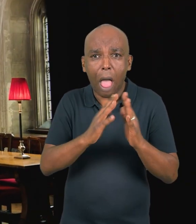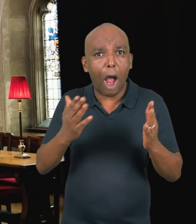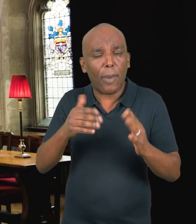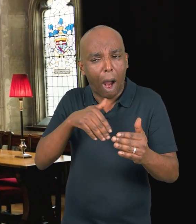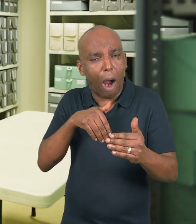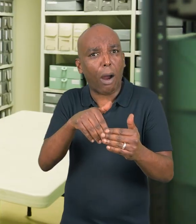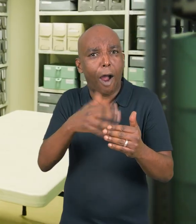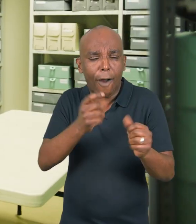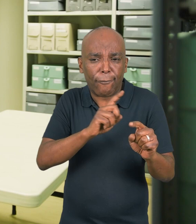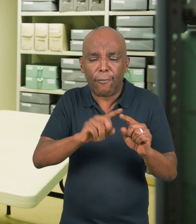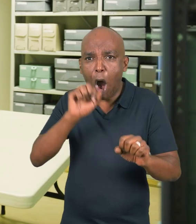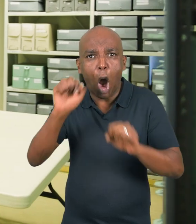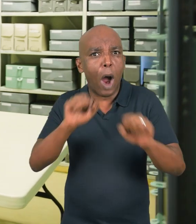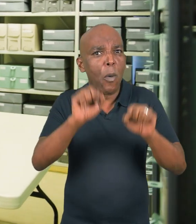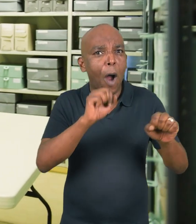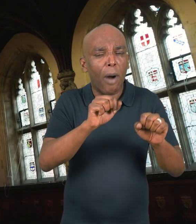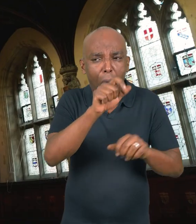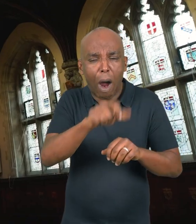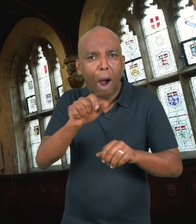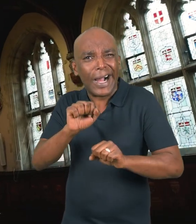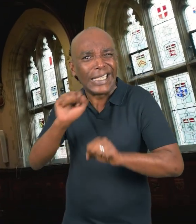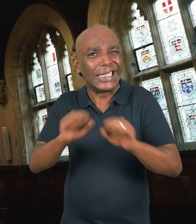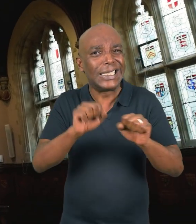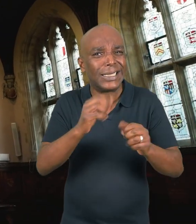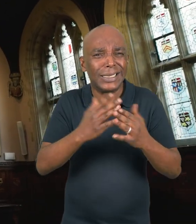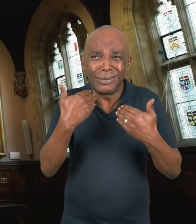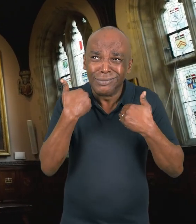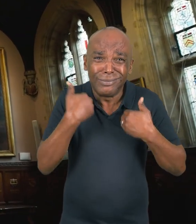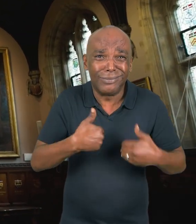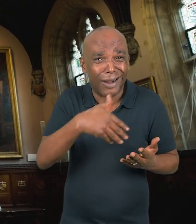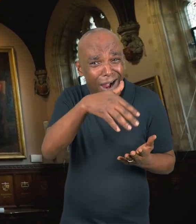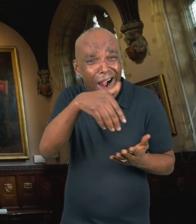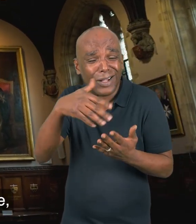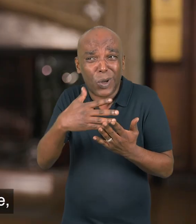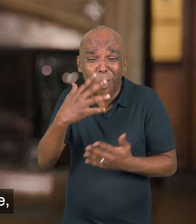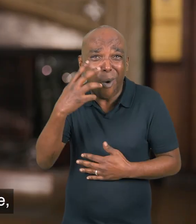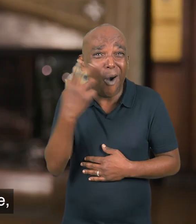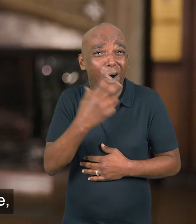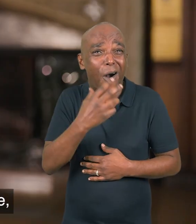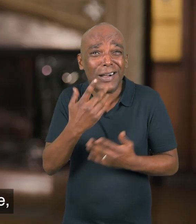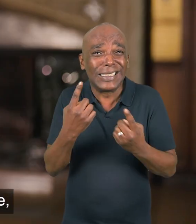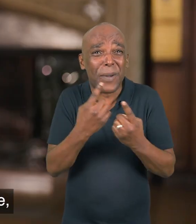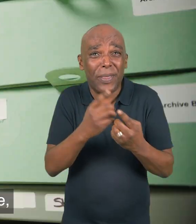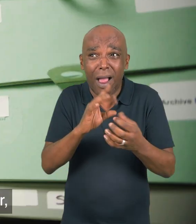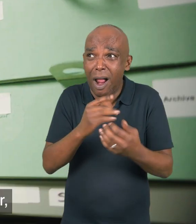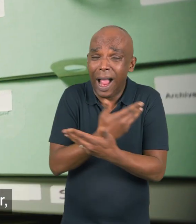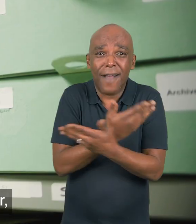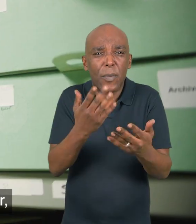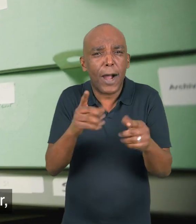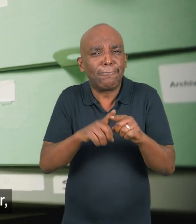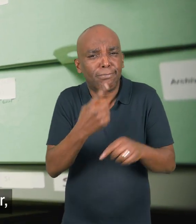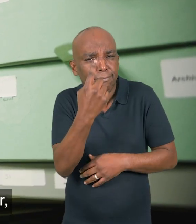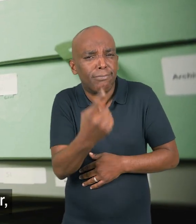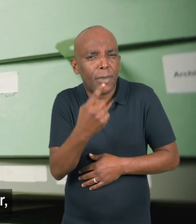an archive, and they each have their own distinct characteristic. And it's an incredibly rich collection, and there's really something for everyone, whether